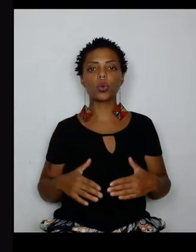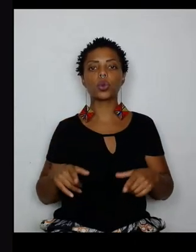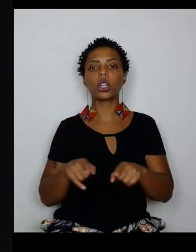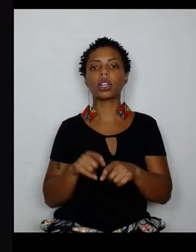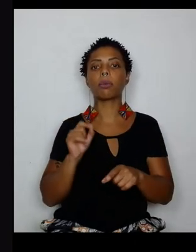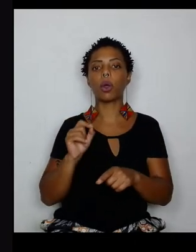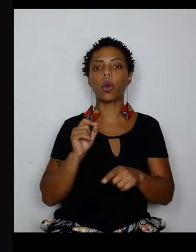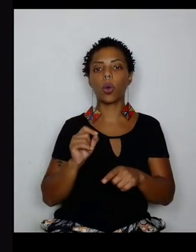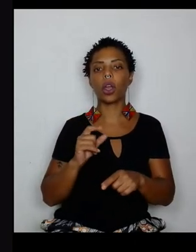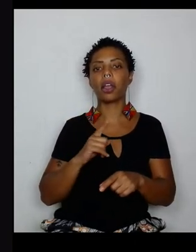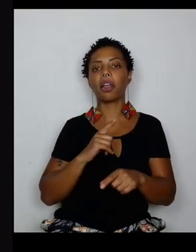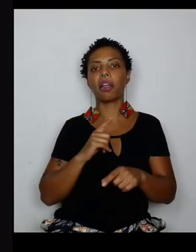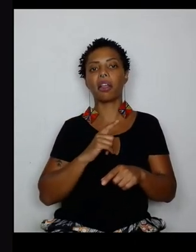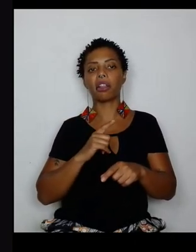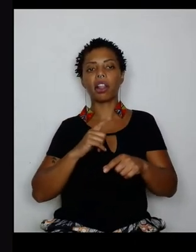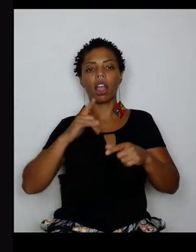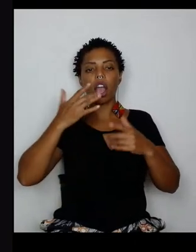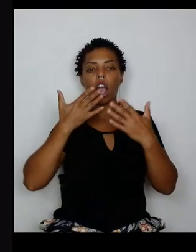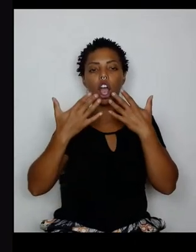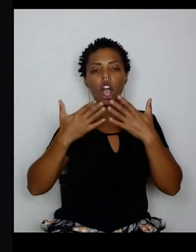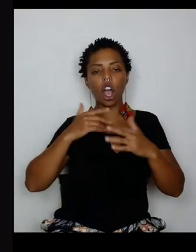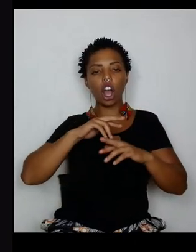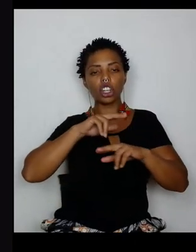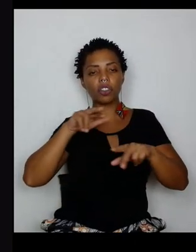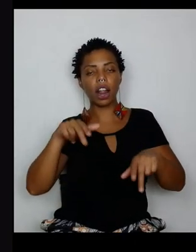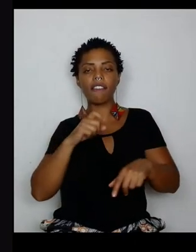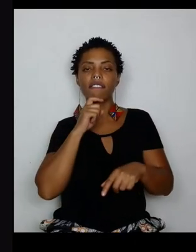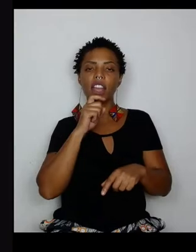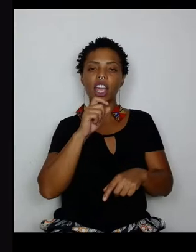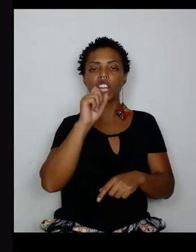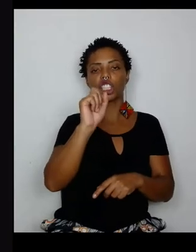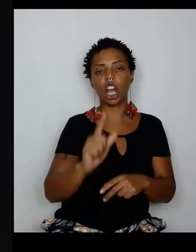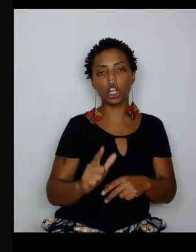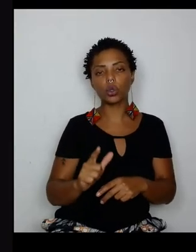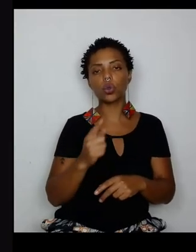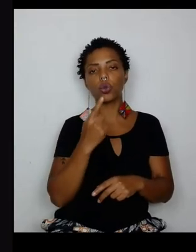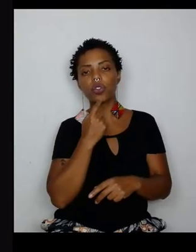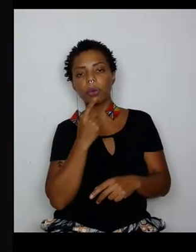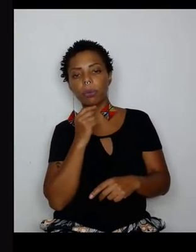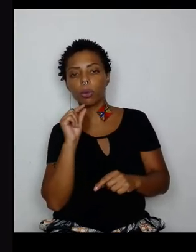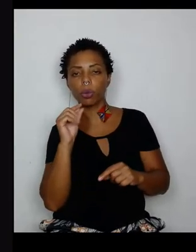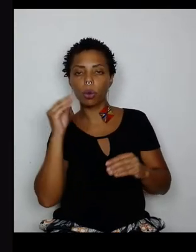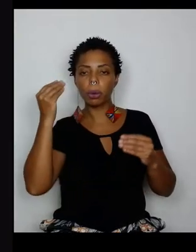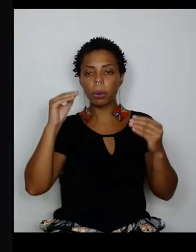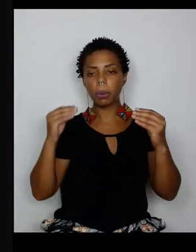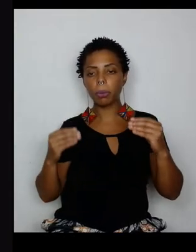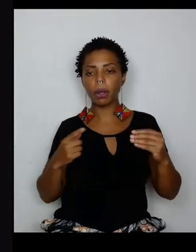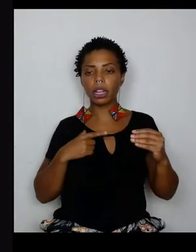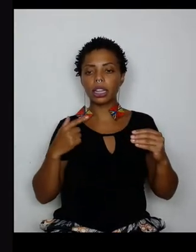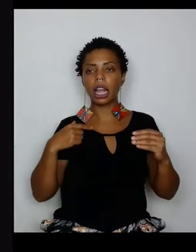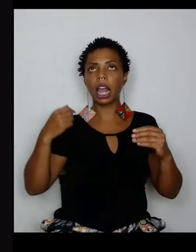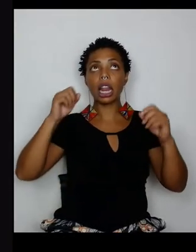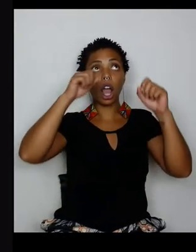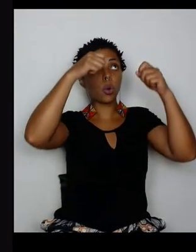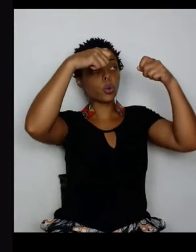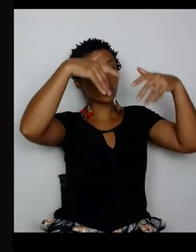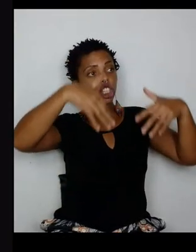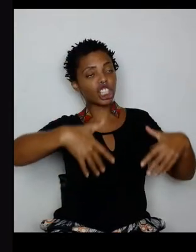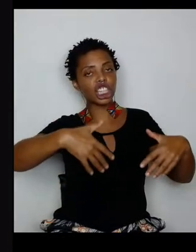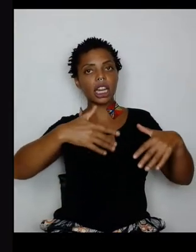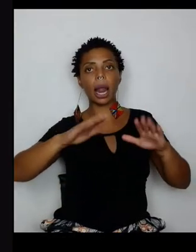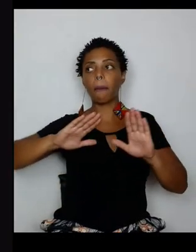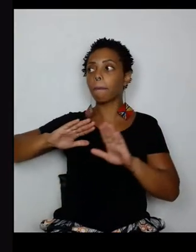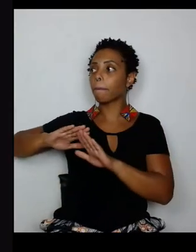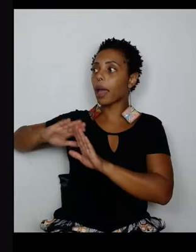blues and touches of carmine picked up by the colors of the curtain wall and bedding and most conspicuously